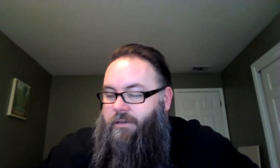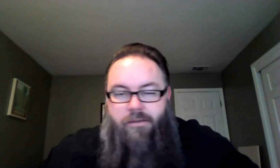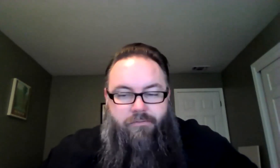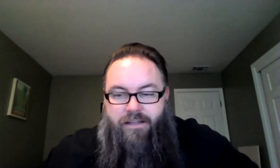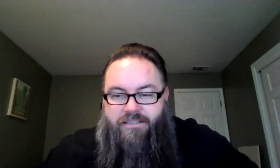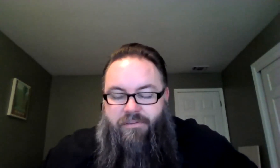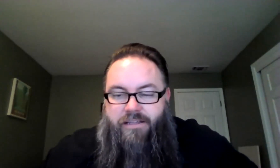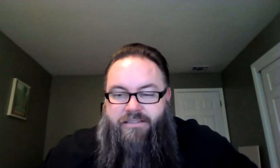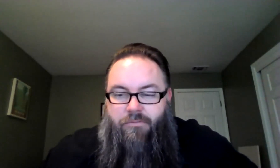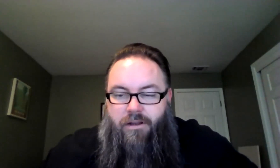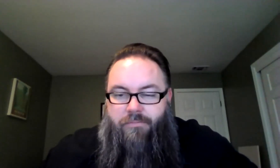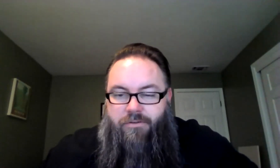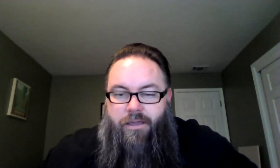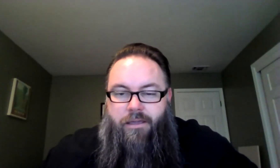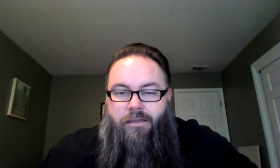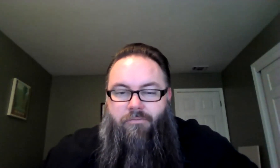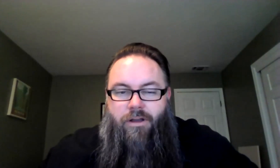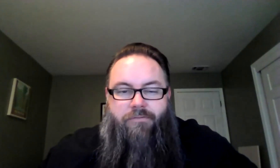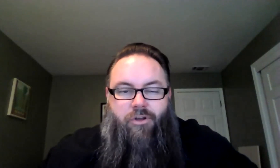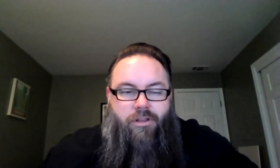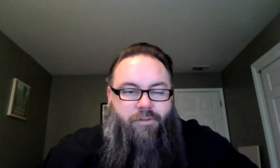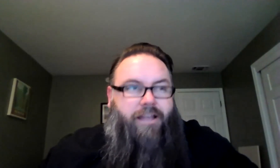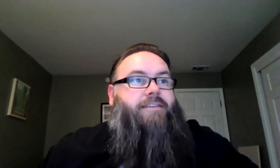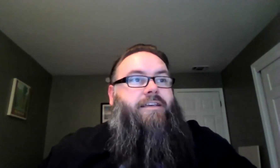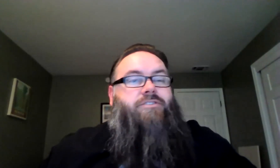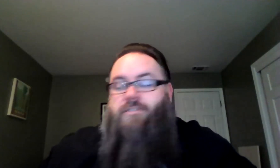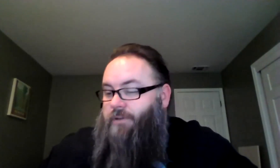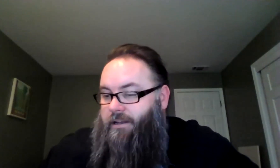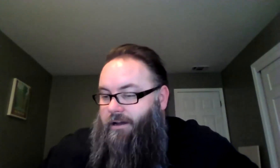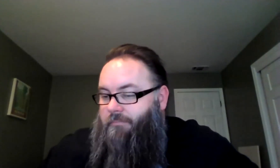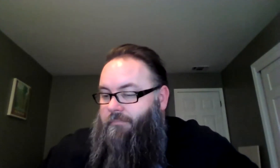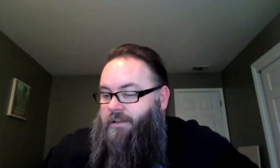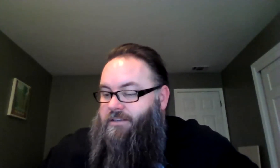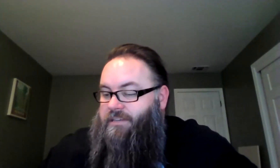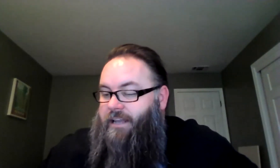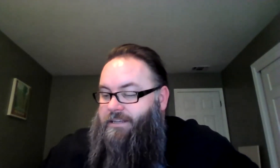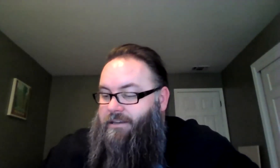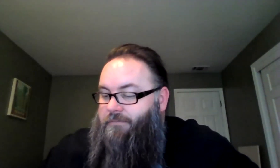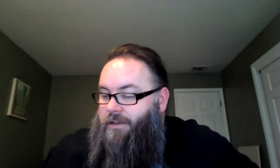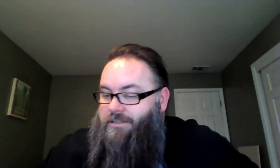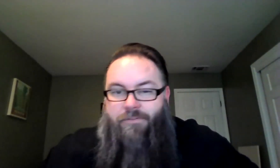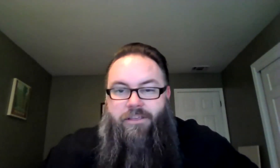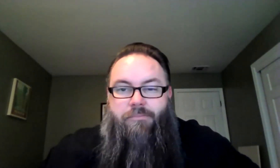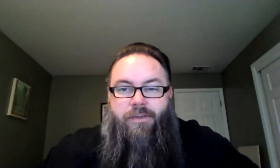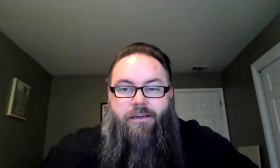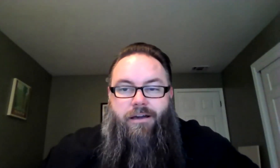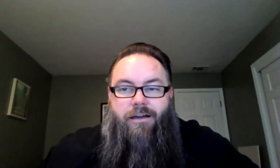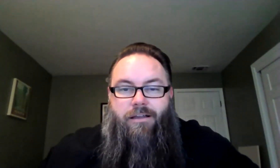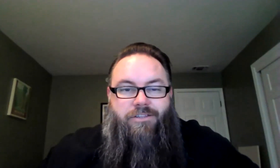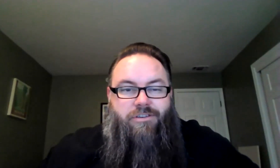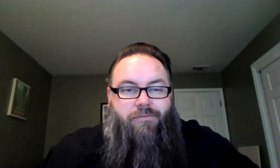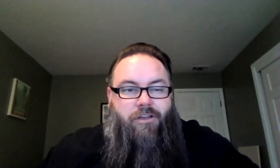compliance. We've got some events that we're going to be doing. We're kind of in the early planning stages, but some exciting stuff, definitely